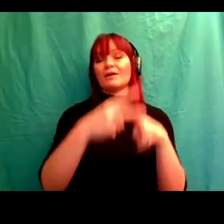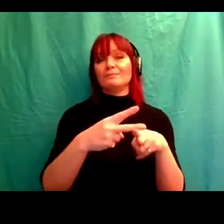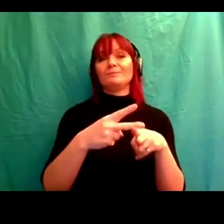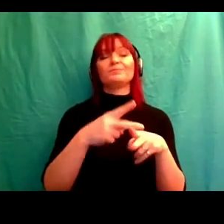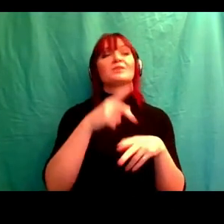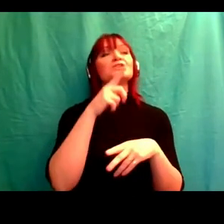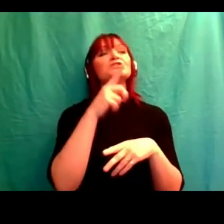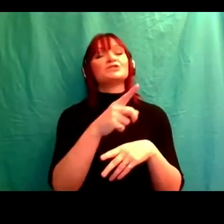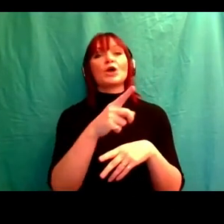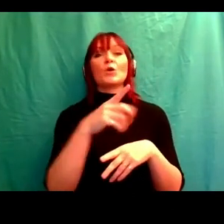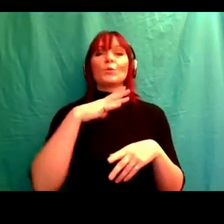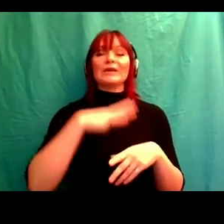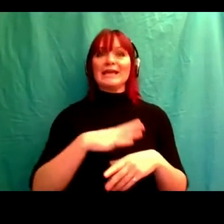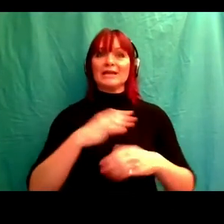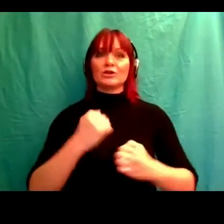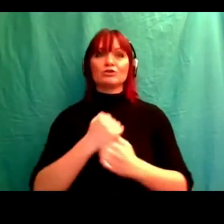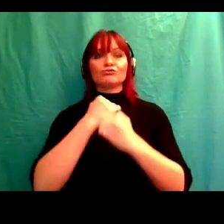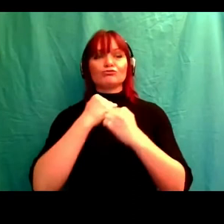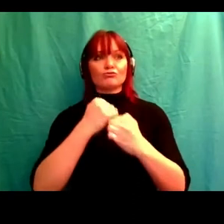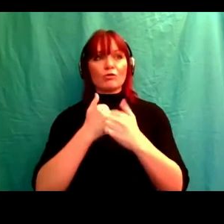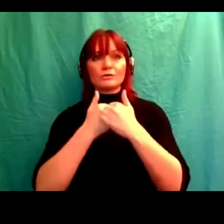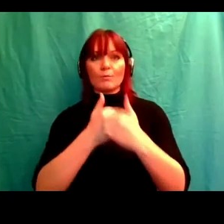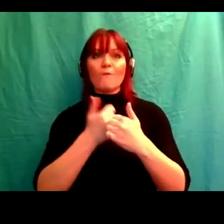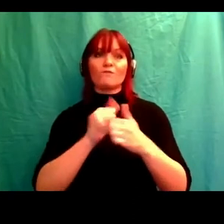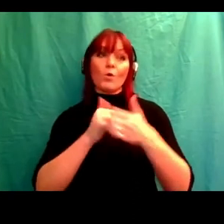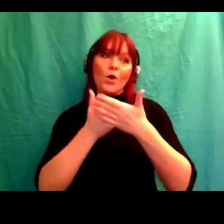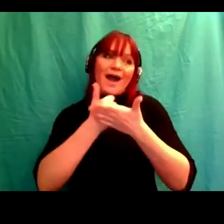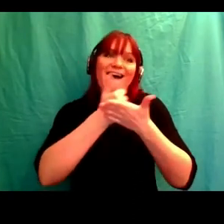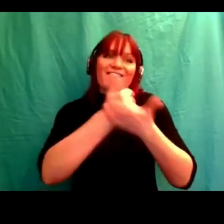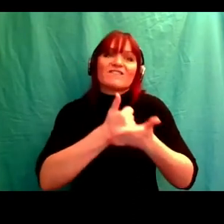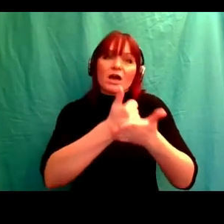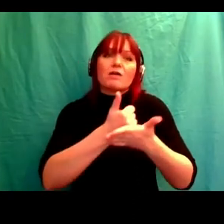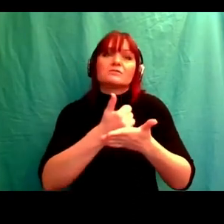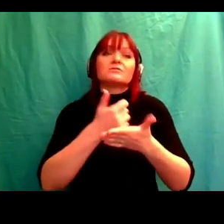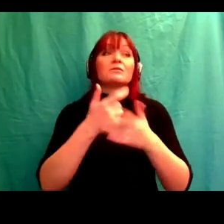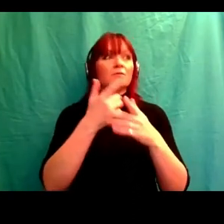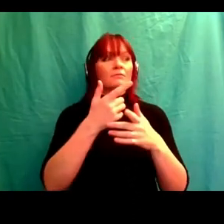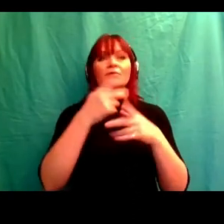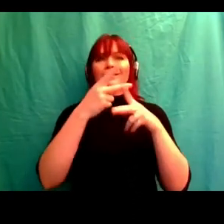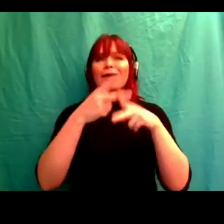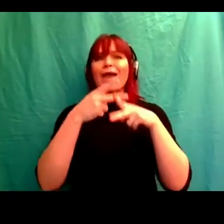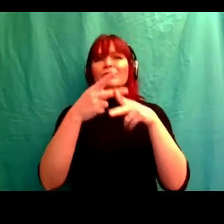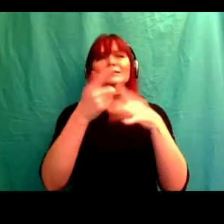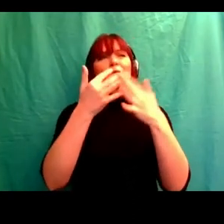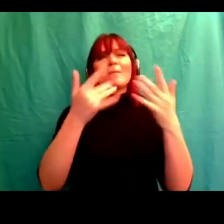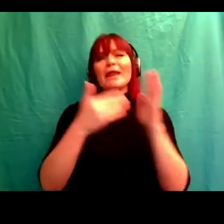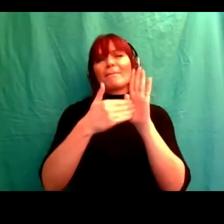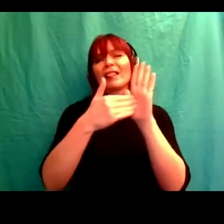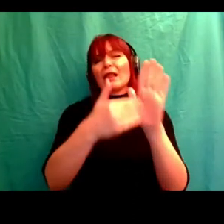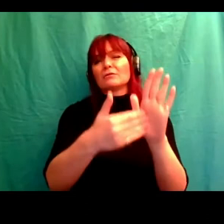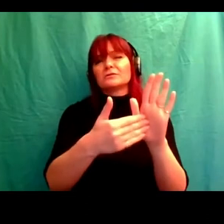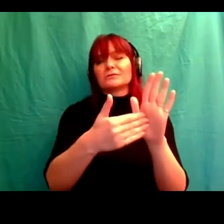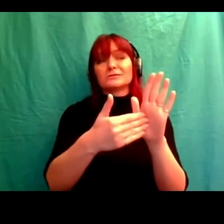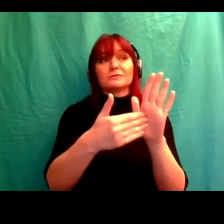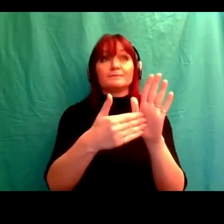can help be the advocate and mediate the voice of carers, because there's so many millions of them. You